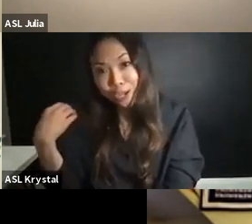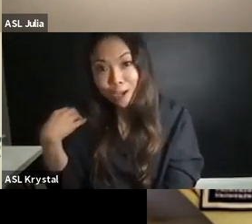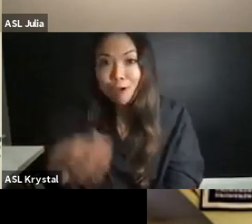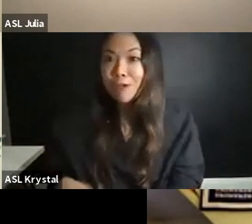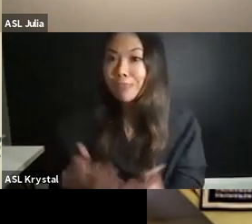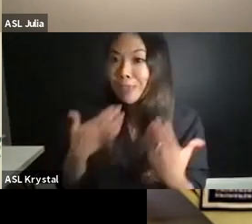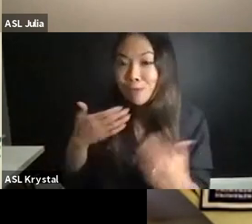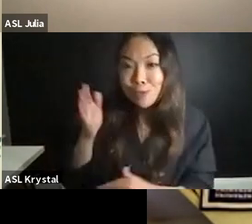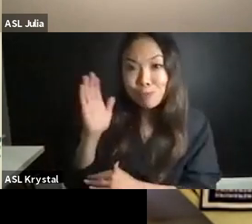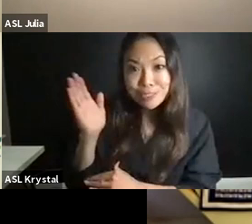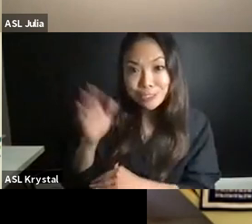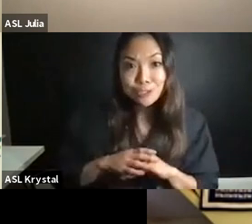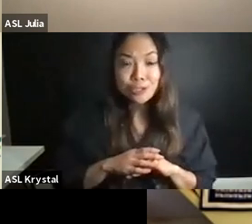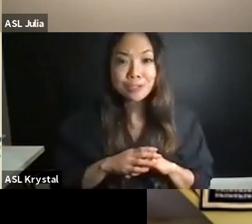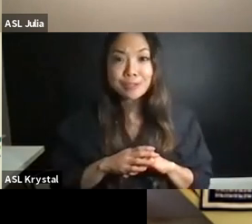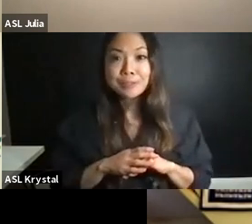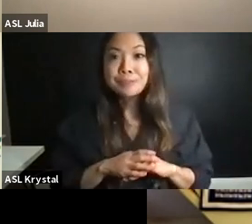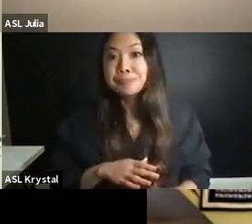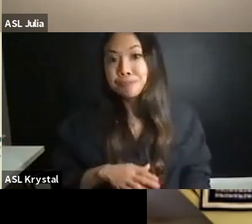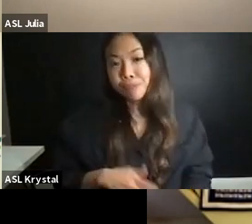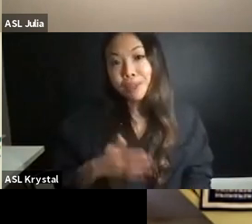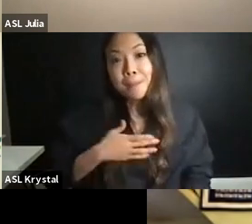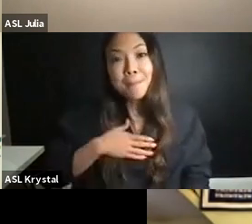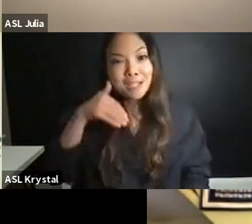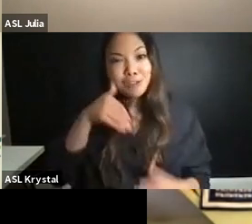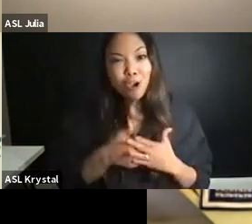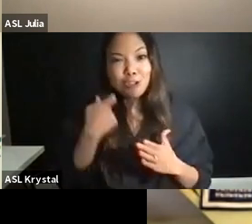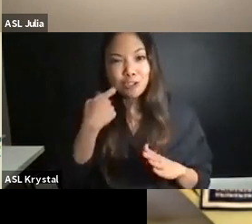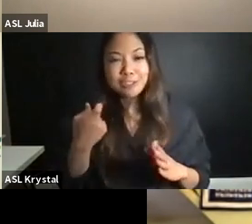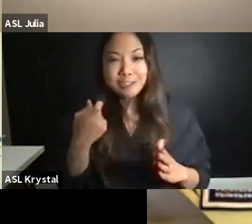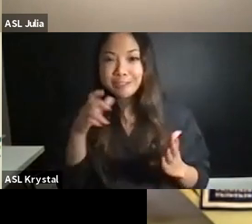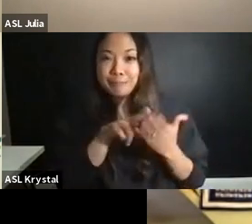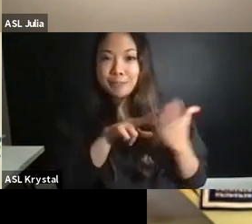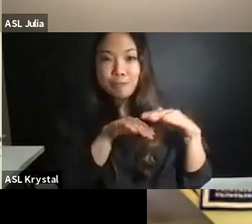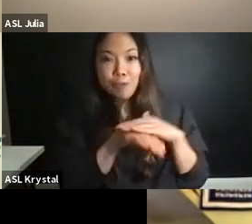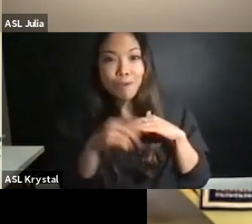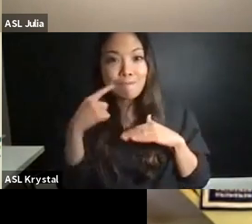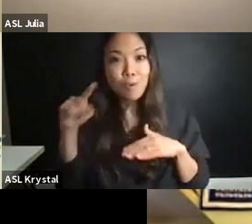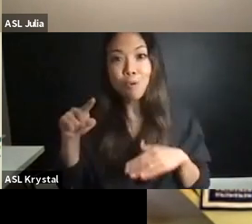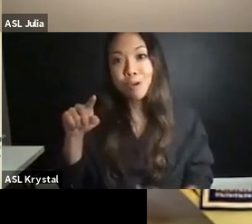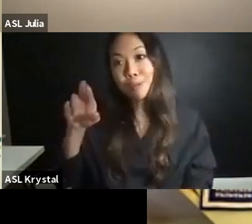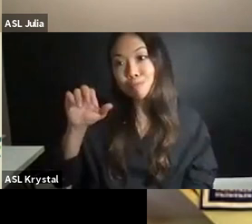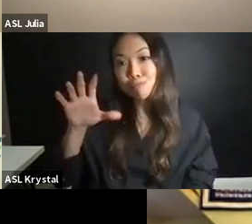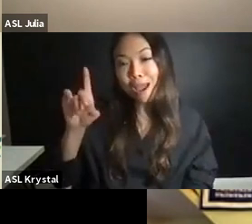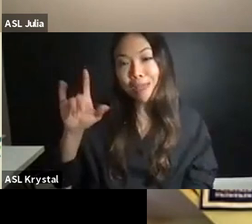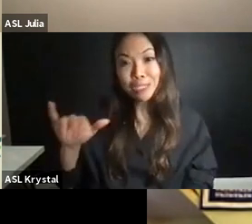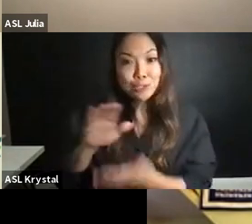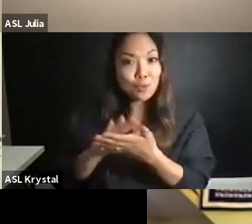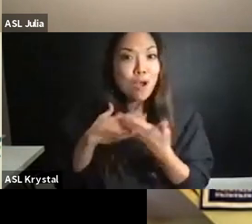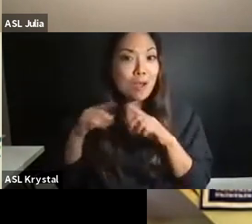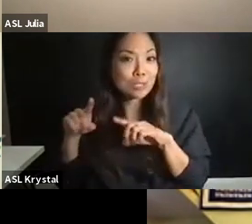um just enrolled my daughter uh at the bradley school where i went to uh elementary school and uh when i was there um i had a